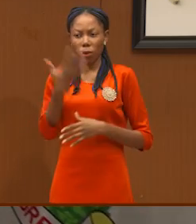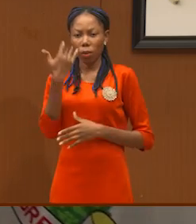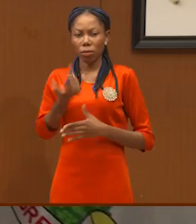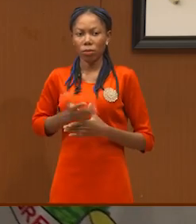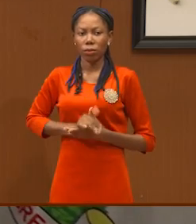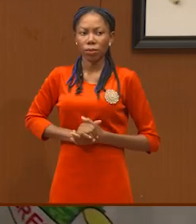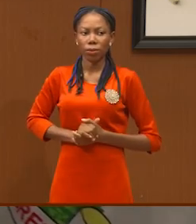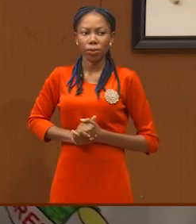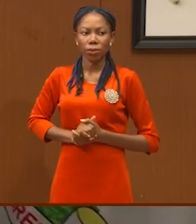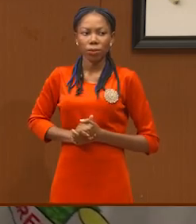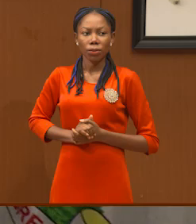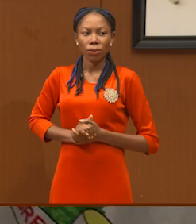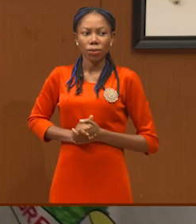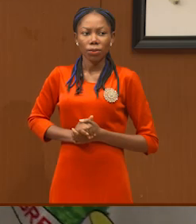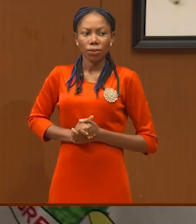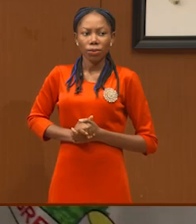Okay.